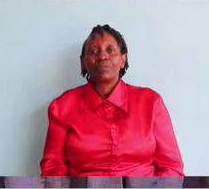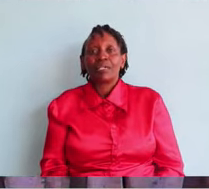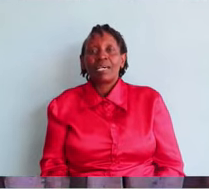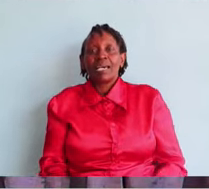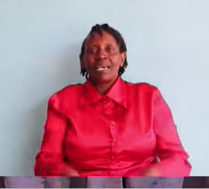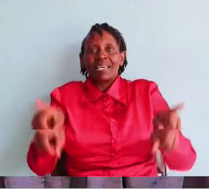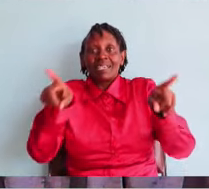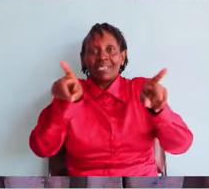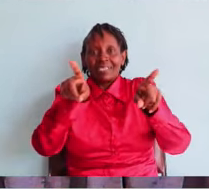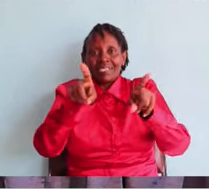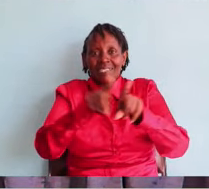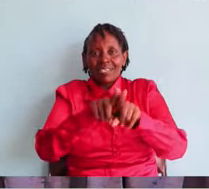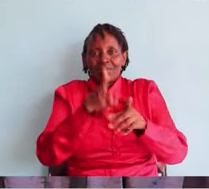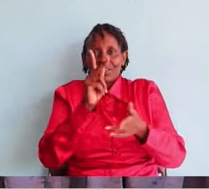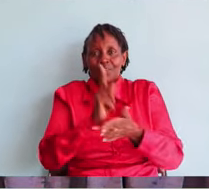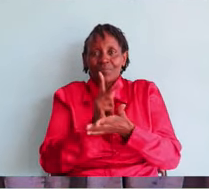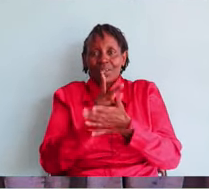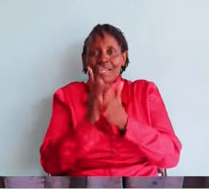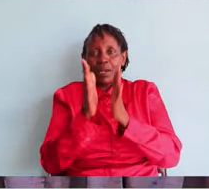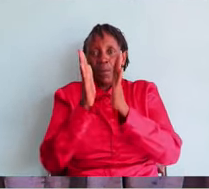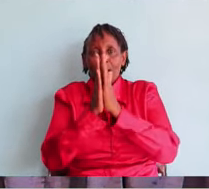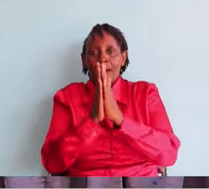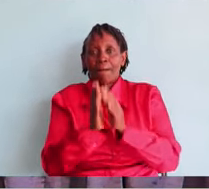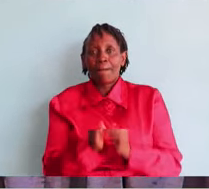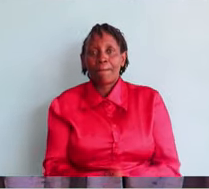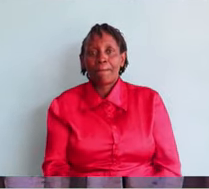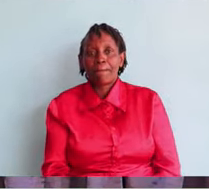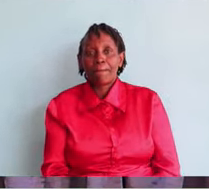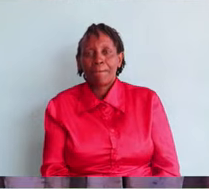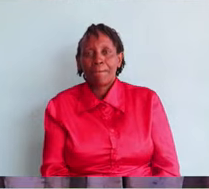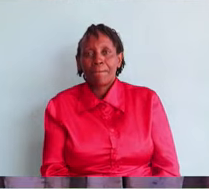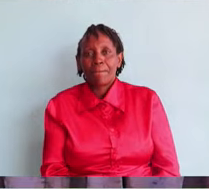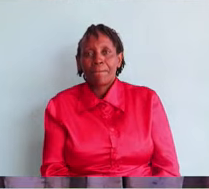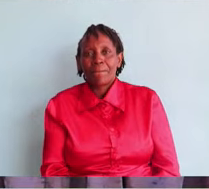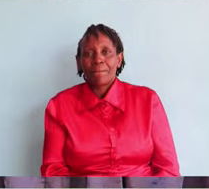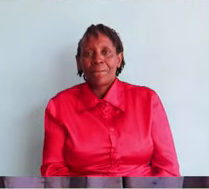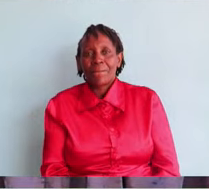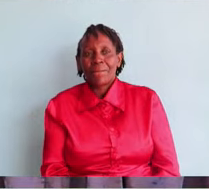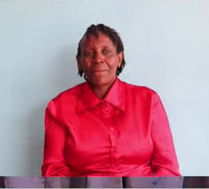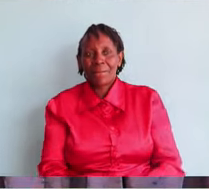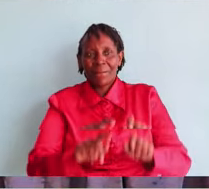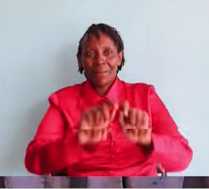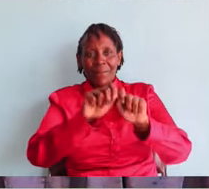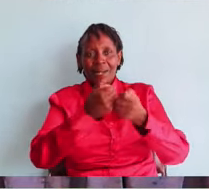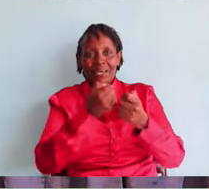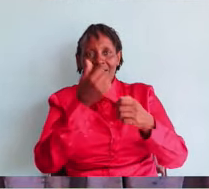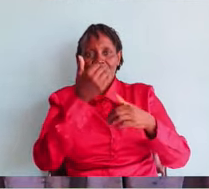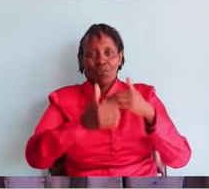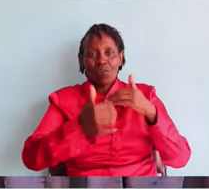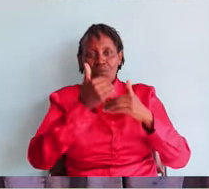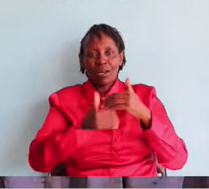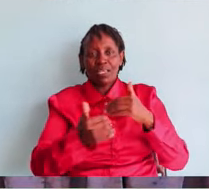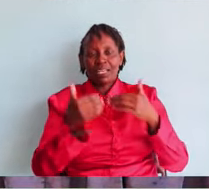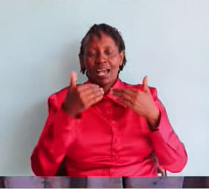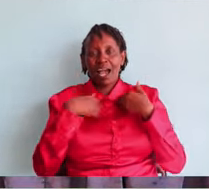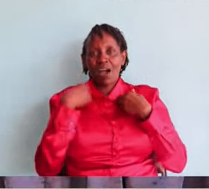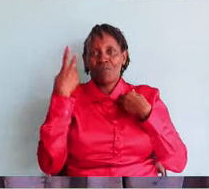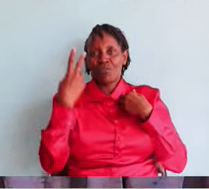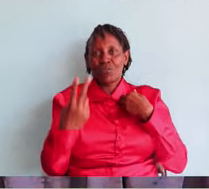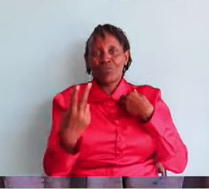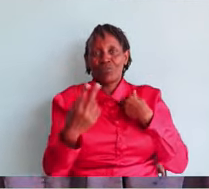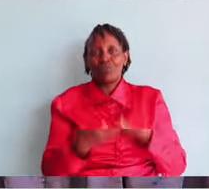also keeping in prayer. And this breaking of bread could have the two aspects. One of